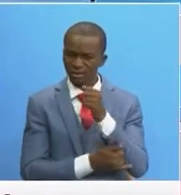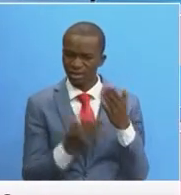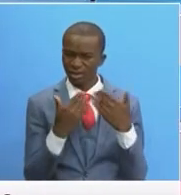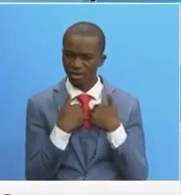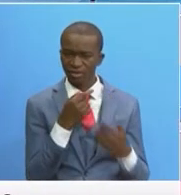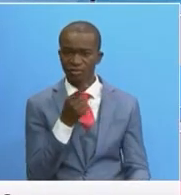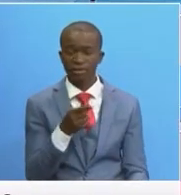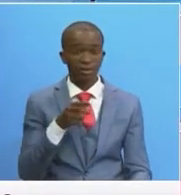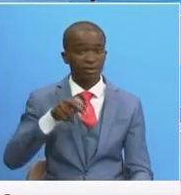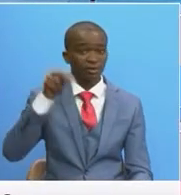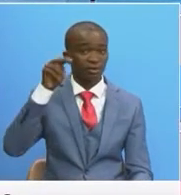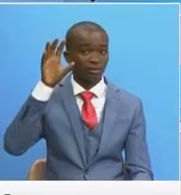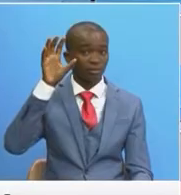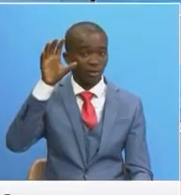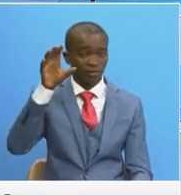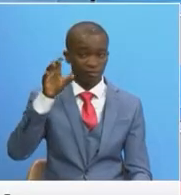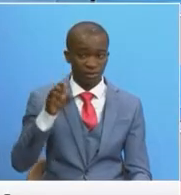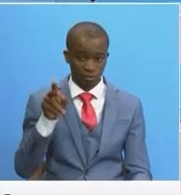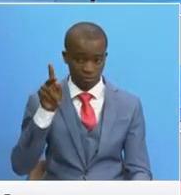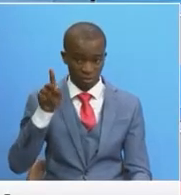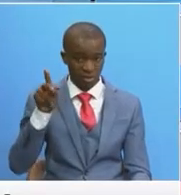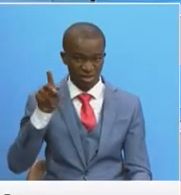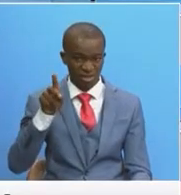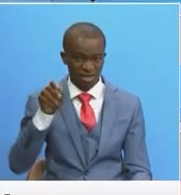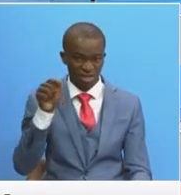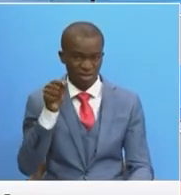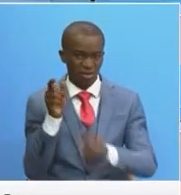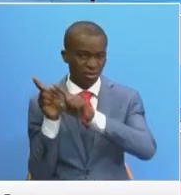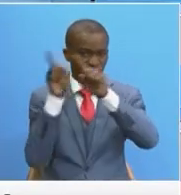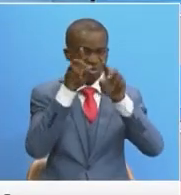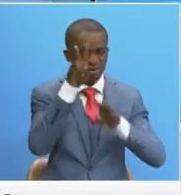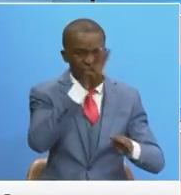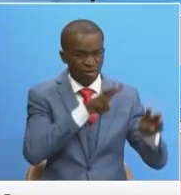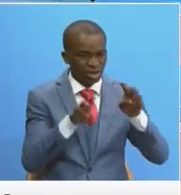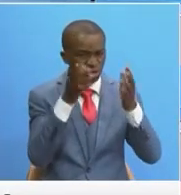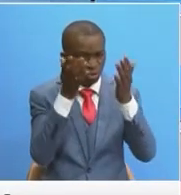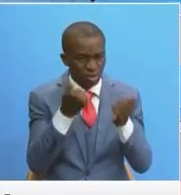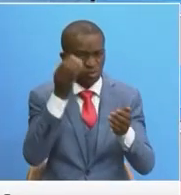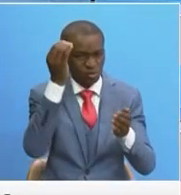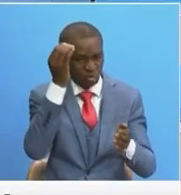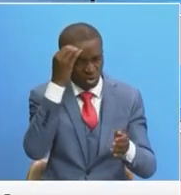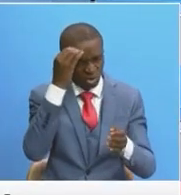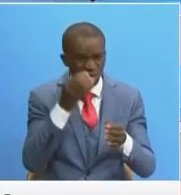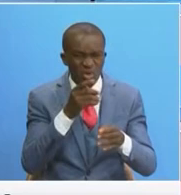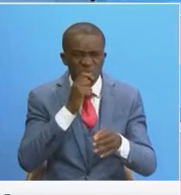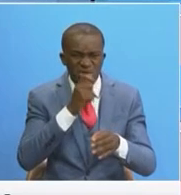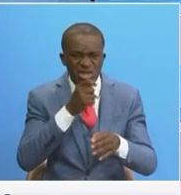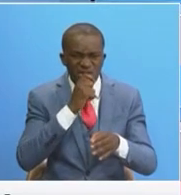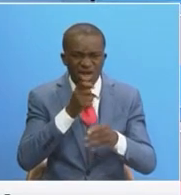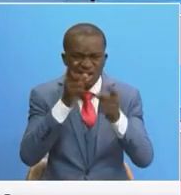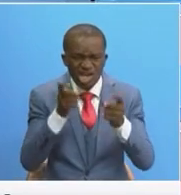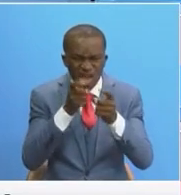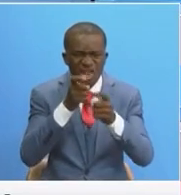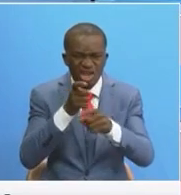in Northern Province, to appreciate the challenges the media is facing, is also expected to officiate at the first